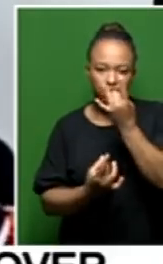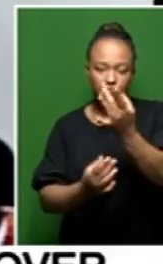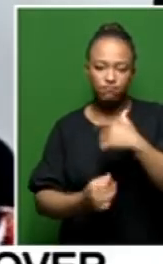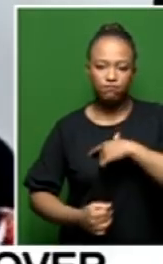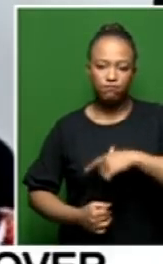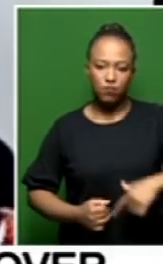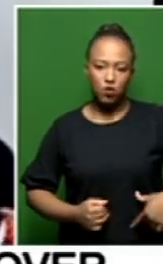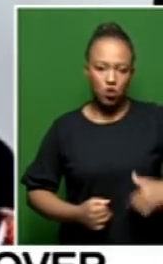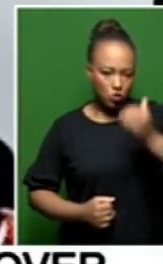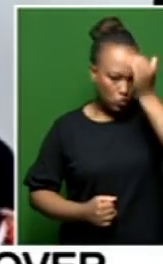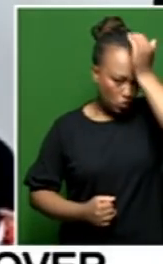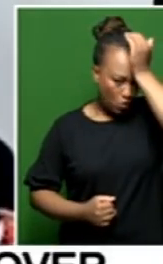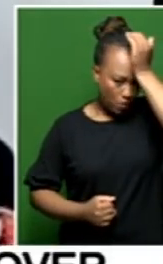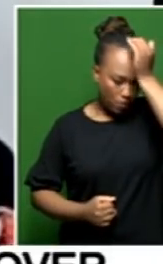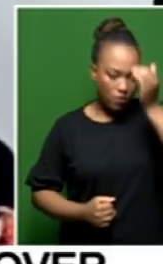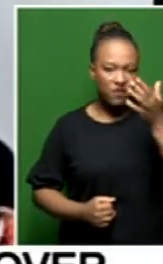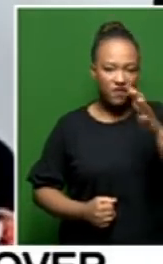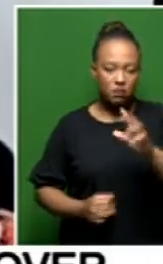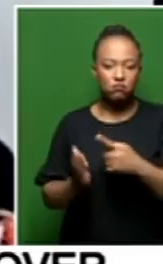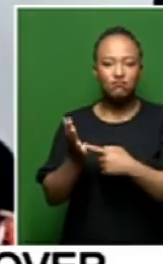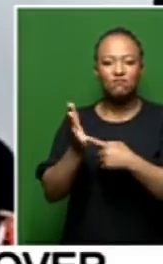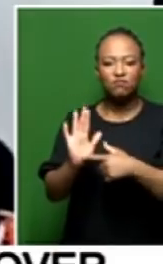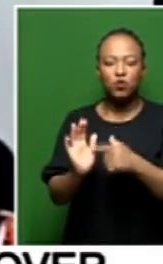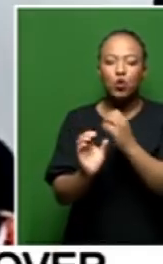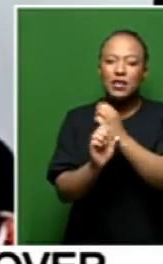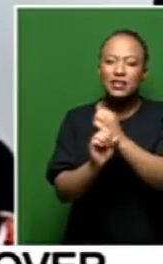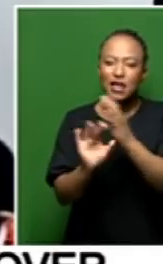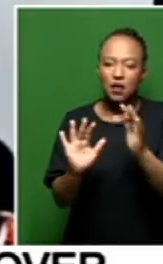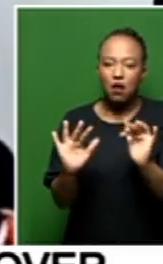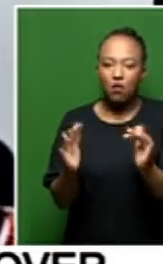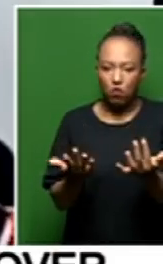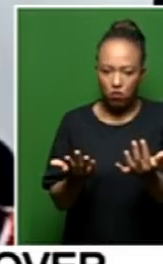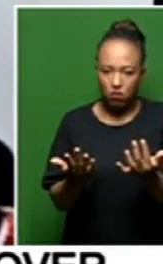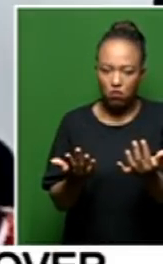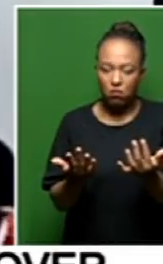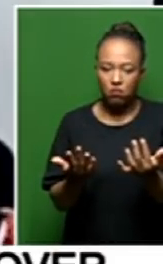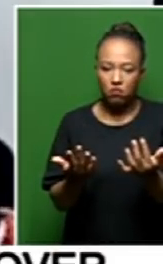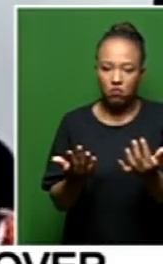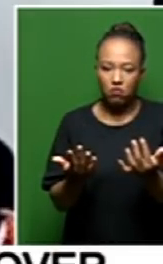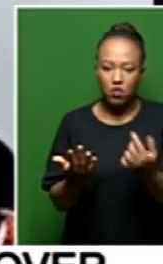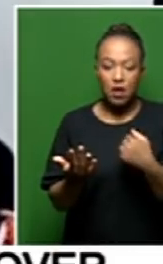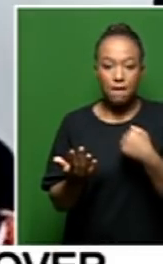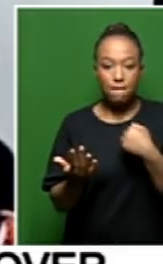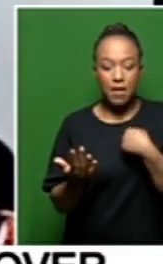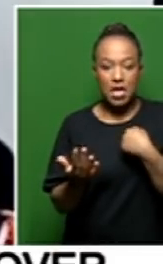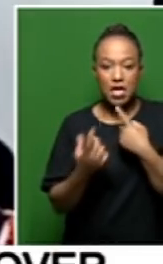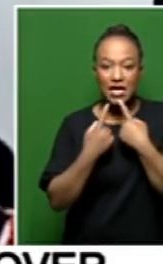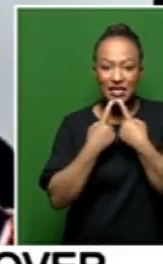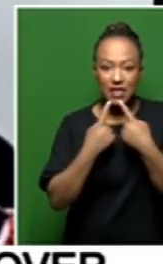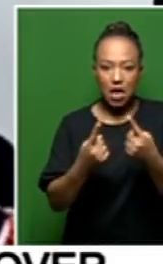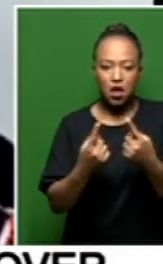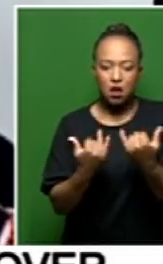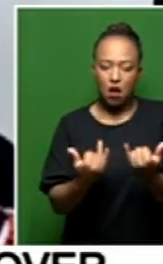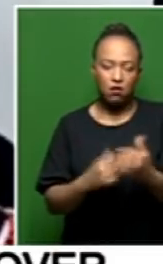we had a narrative that indicated how it all started And I won't say it now. I will